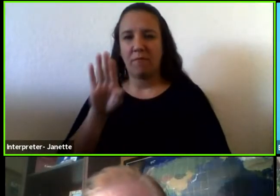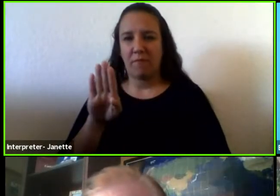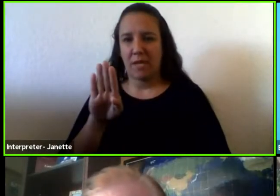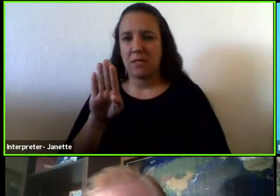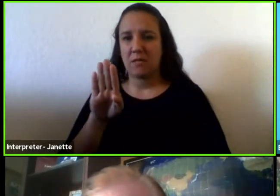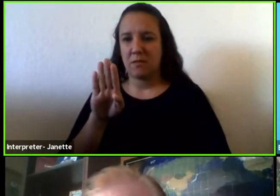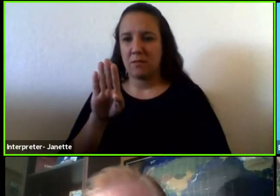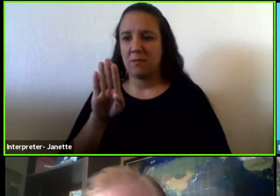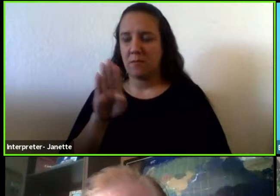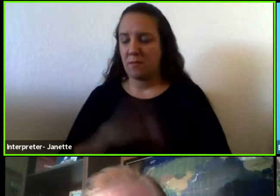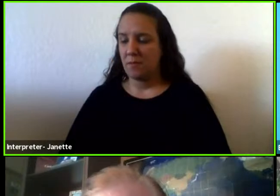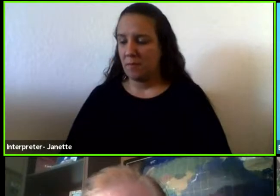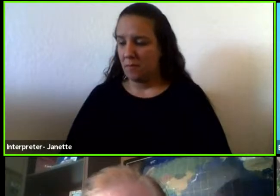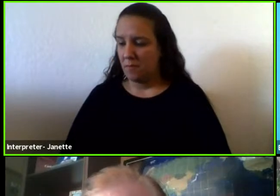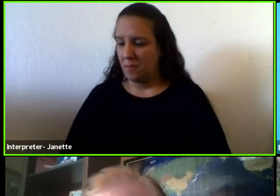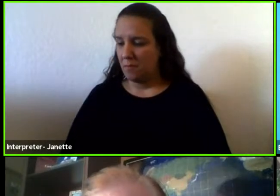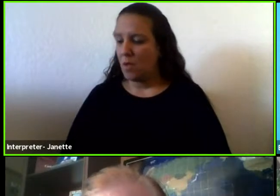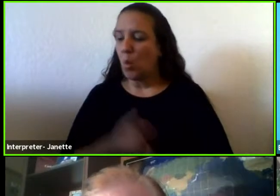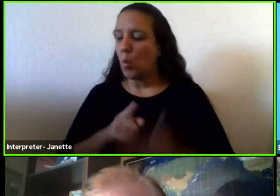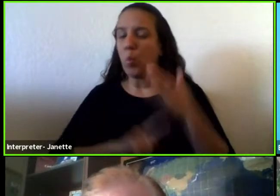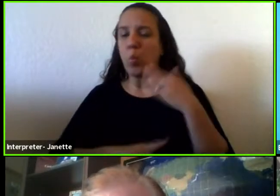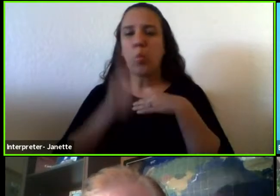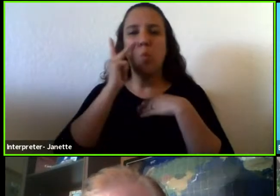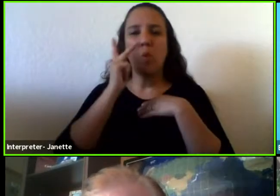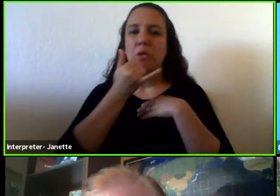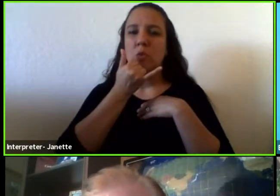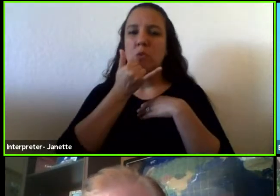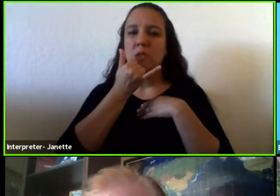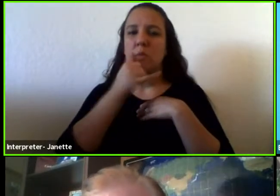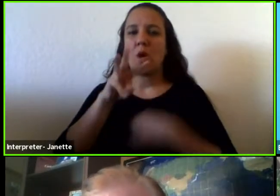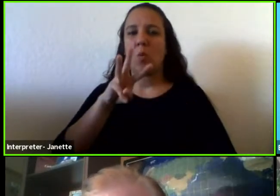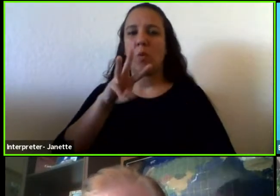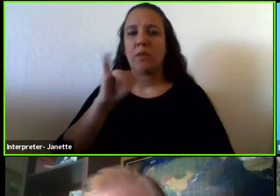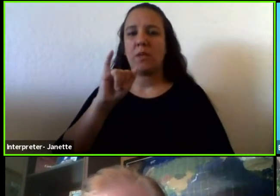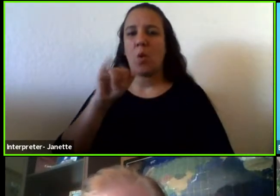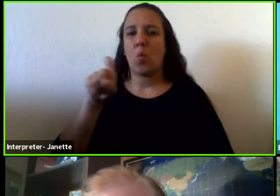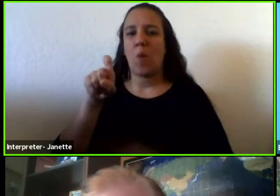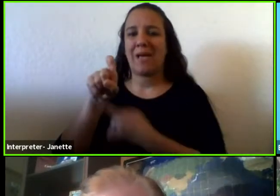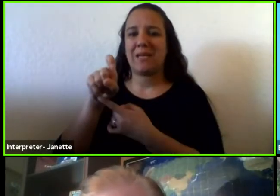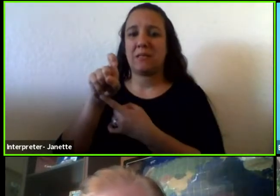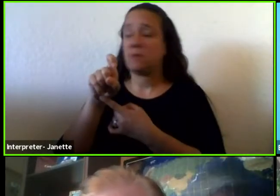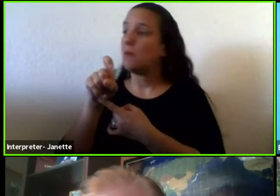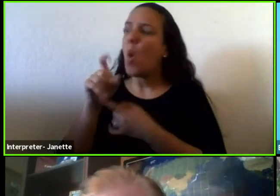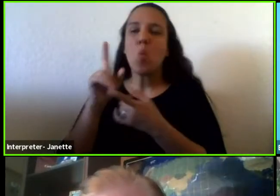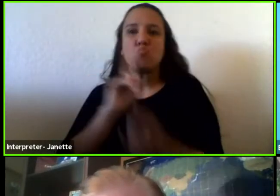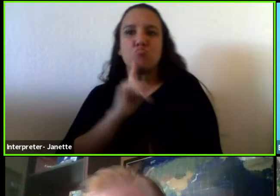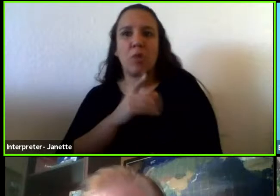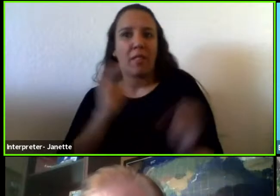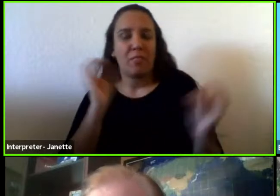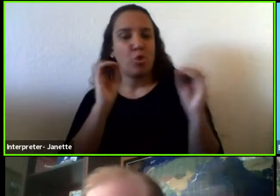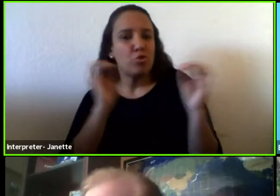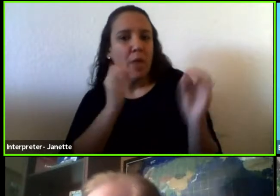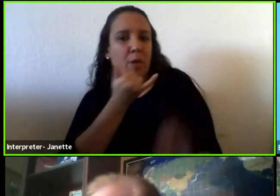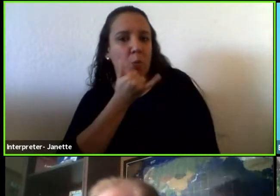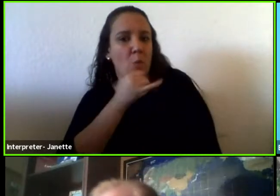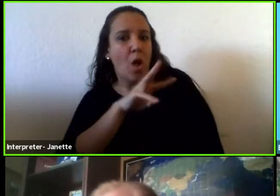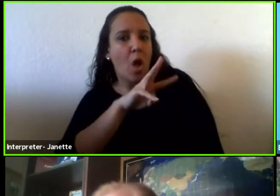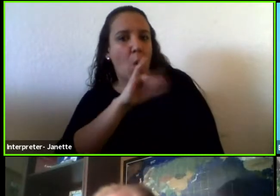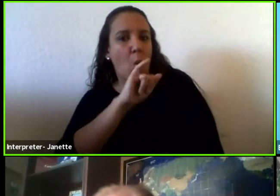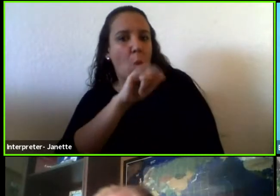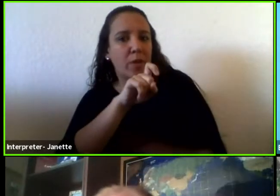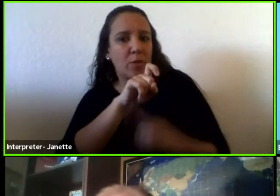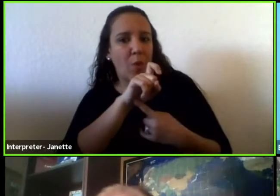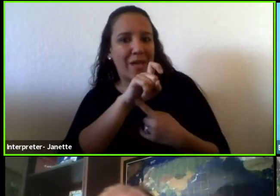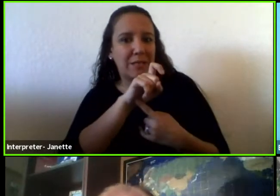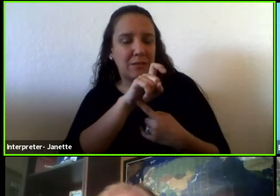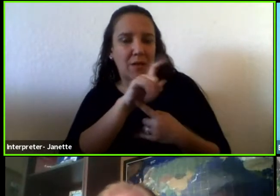Rosalind asks, what is it that you see wrong with Wix? Oh, I don't see anything wrong with Wix. I think that Wix is great. I think that